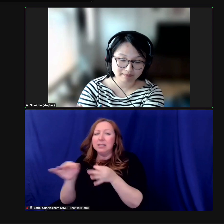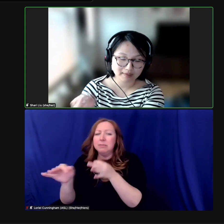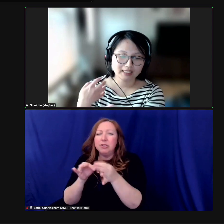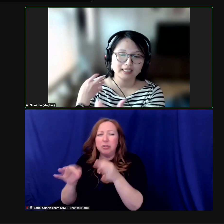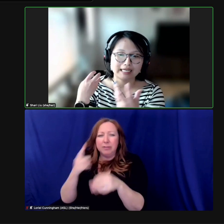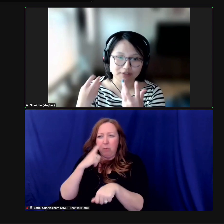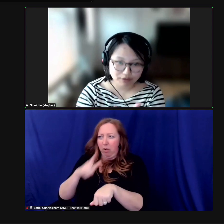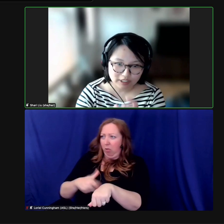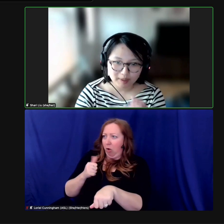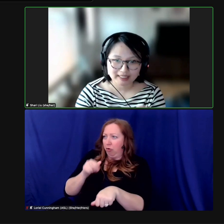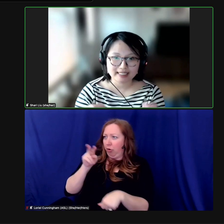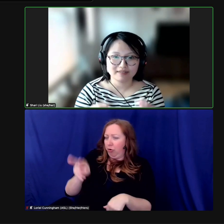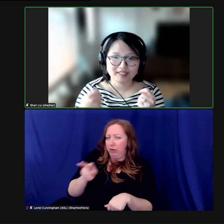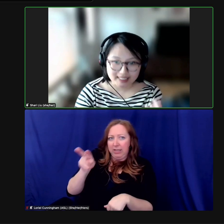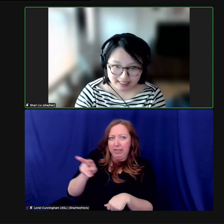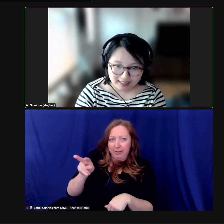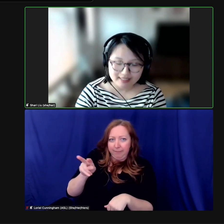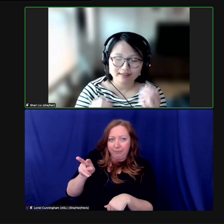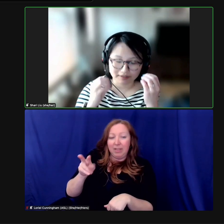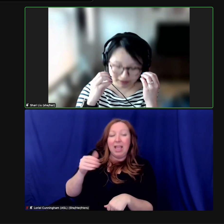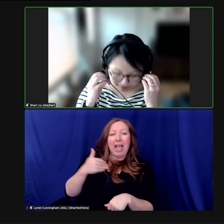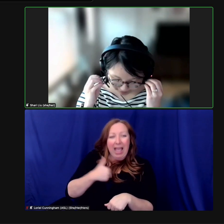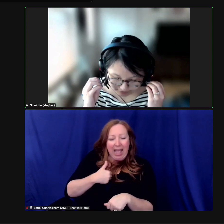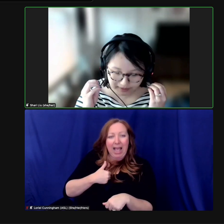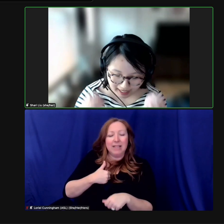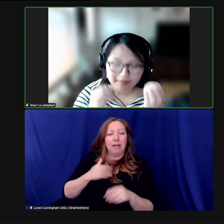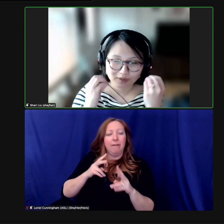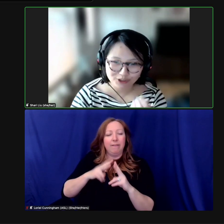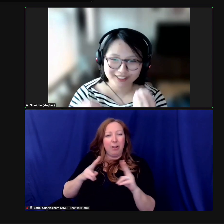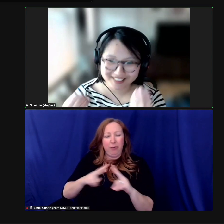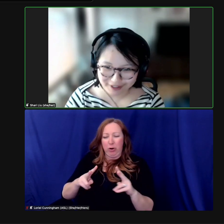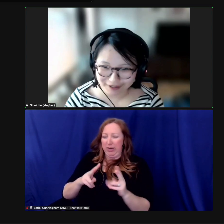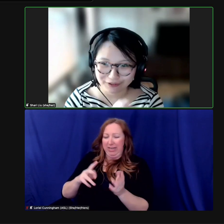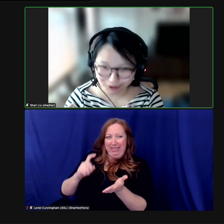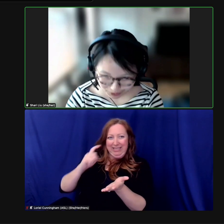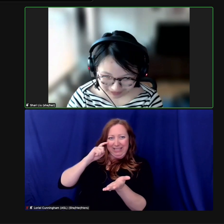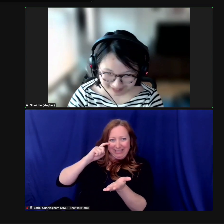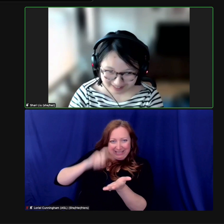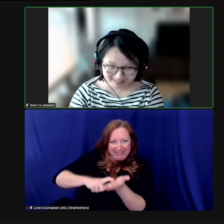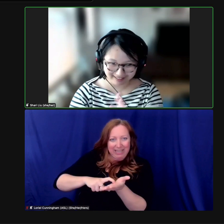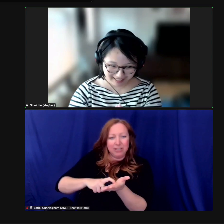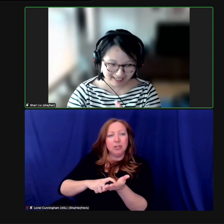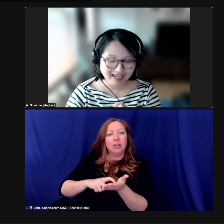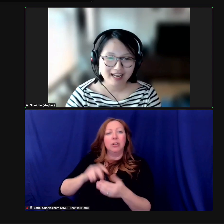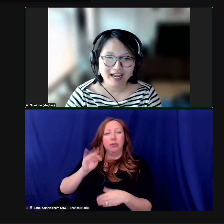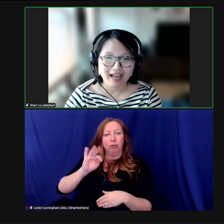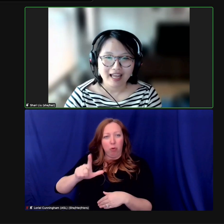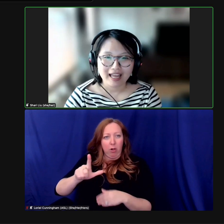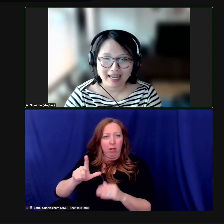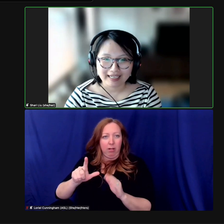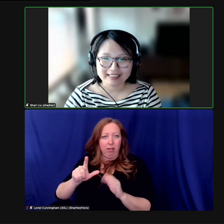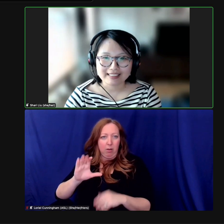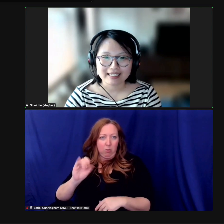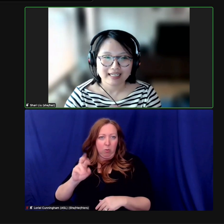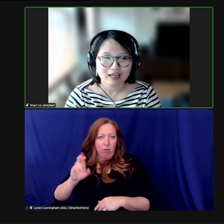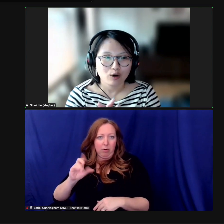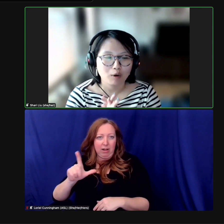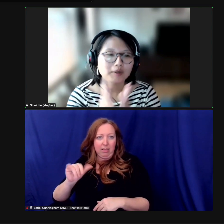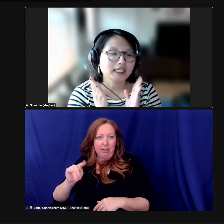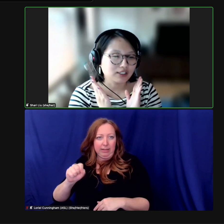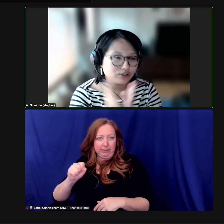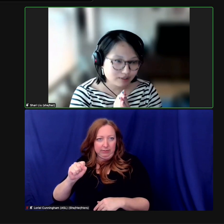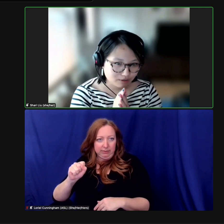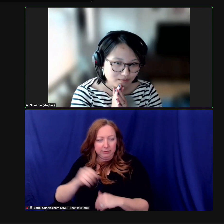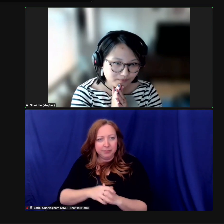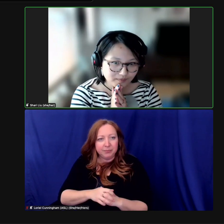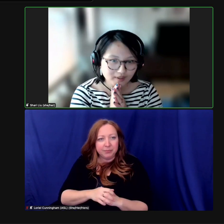looking has a corresponding set of distinct, though not mutually exclusive, neural correlates, okay? And what